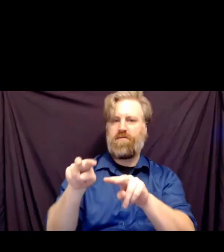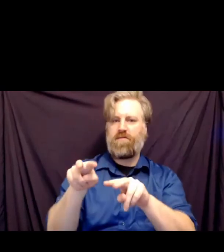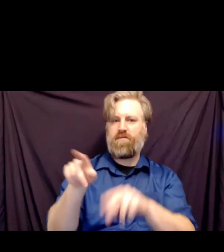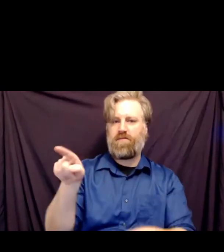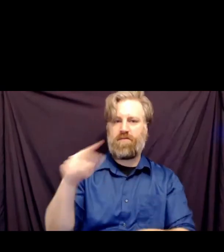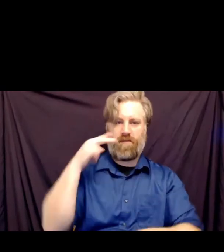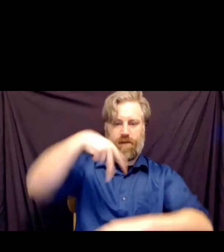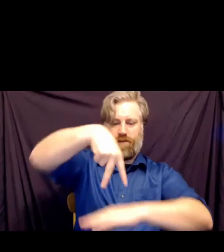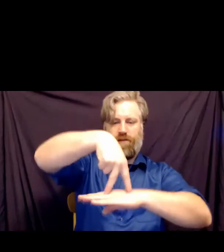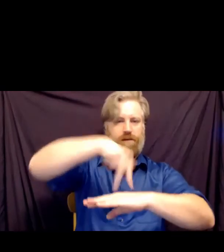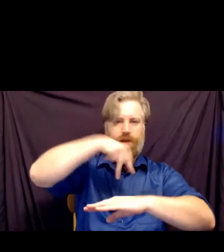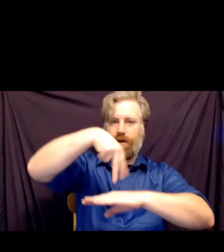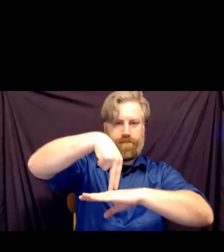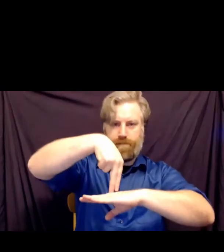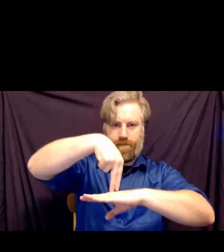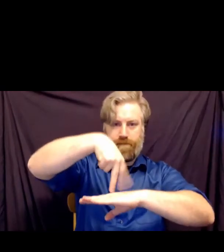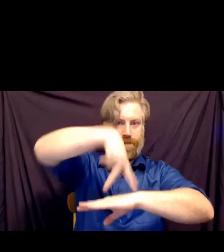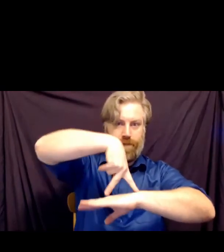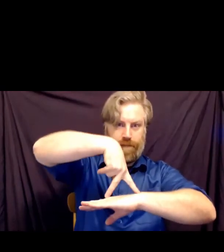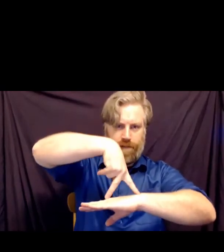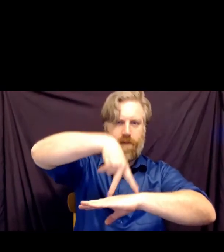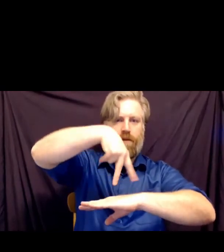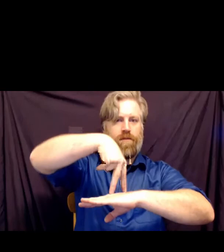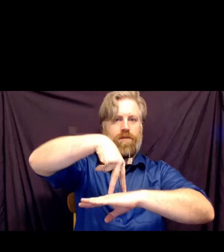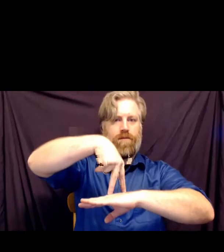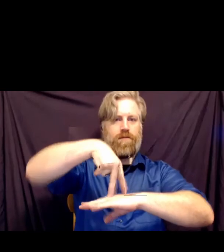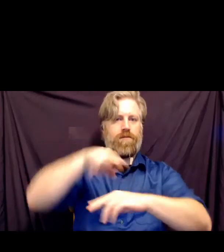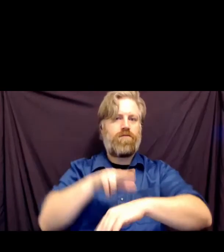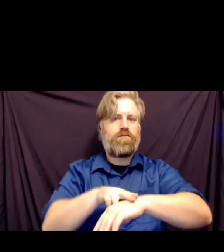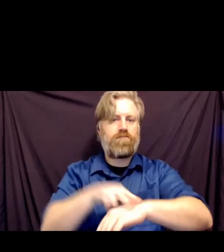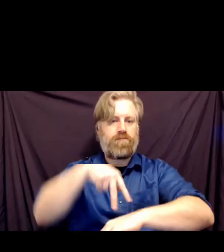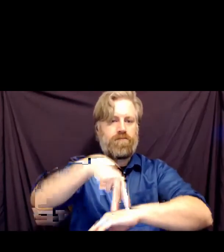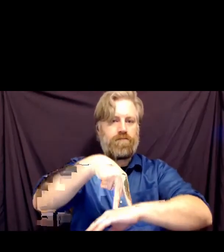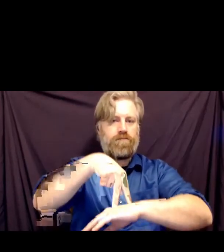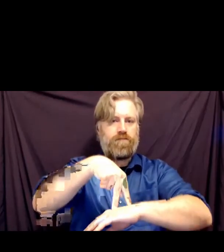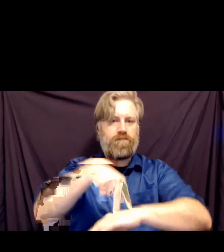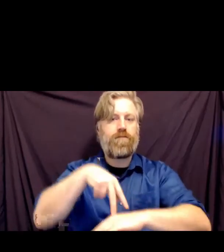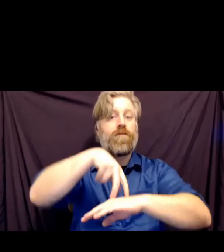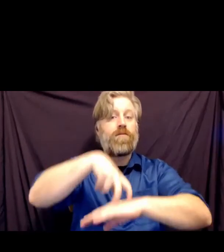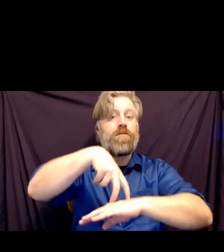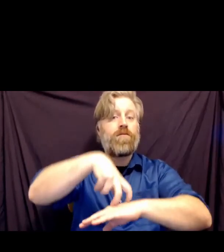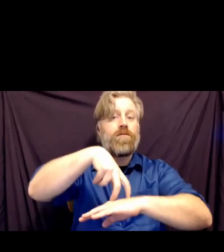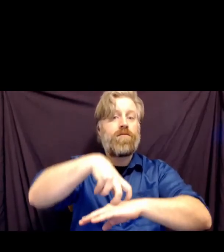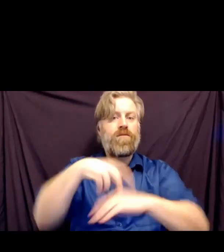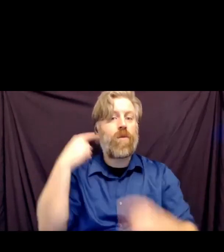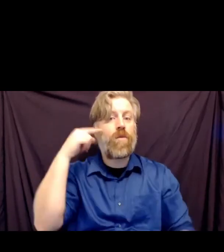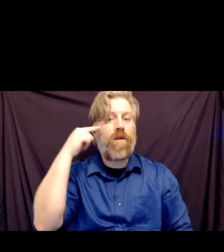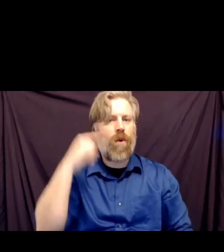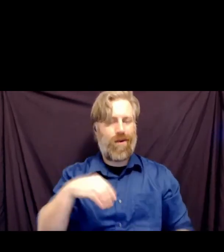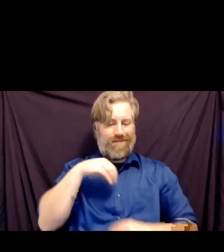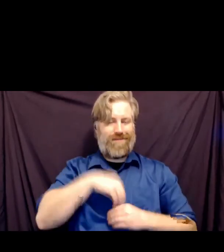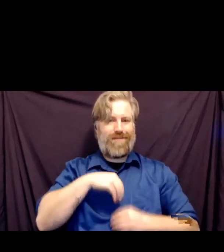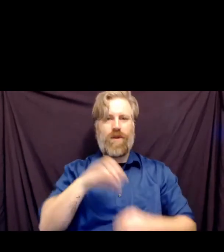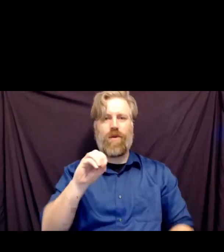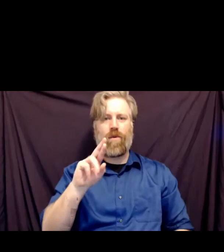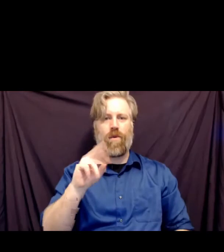apart. Now, just bouncing helps us to warm up the inner organs and start getting us to